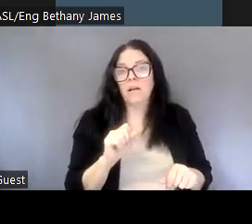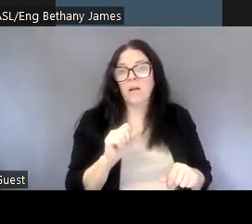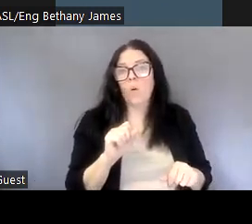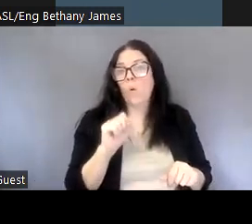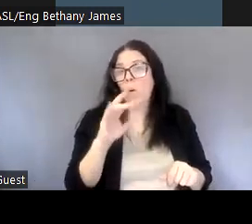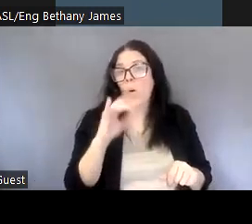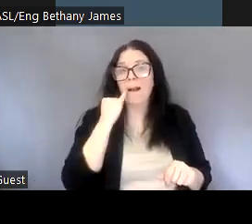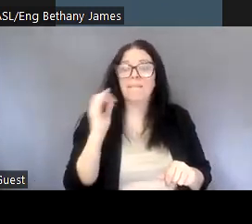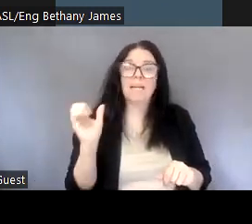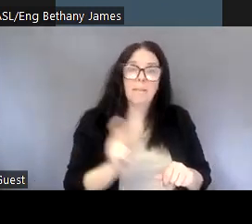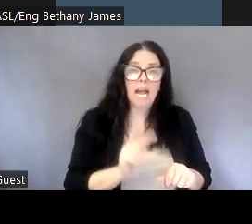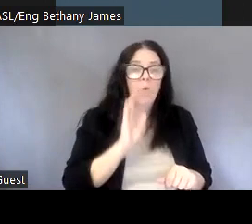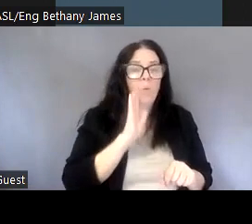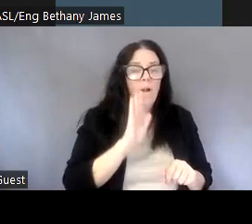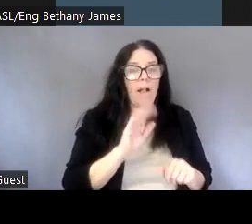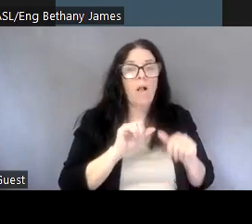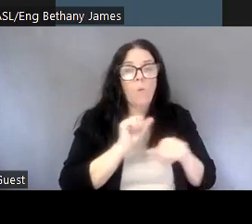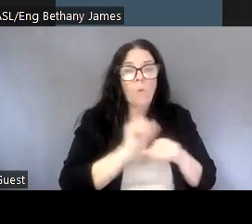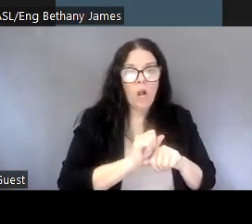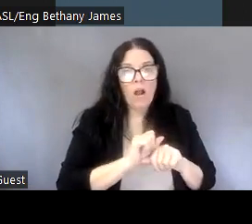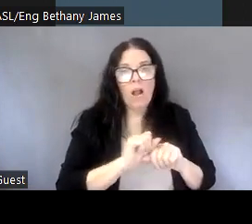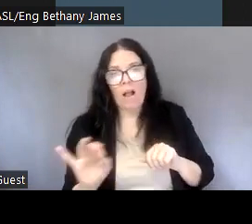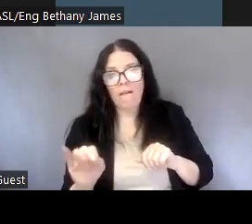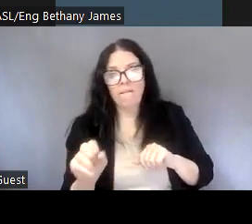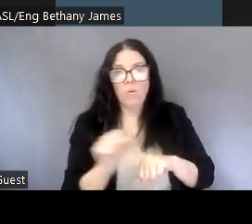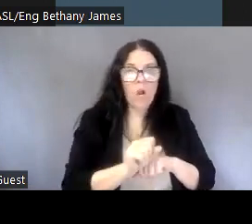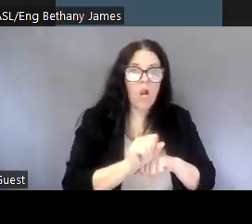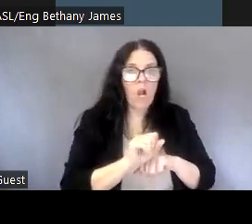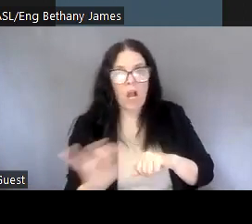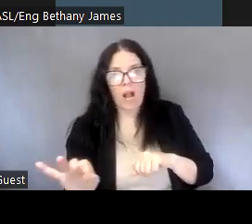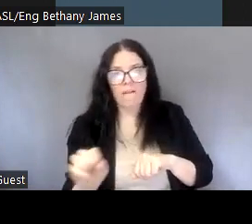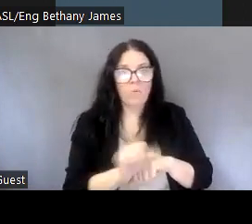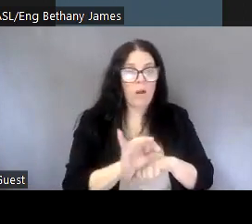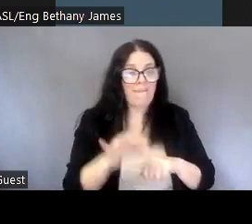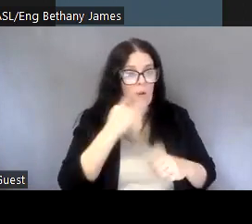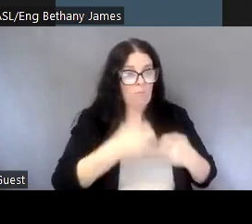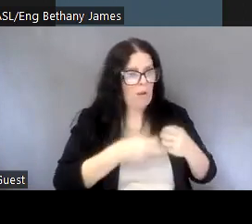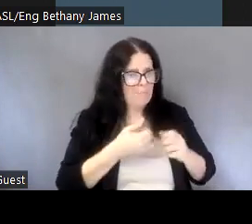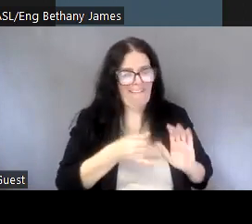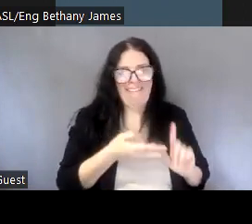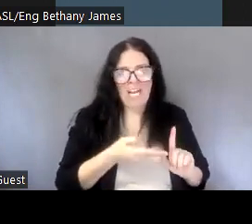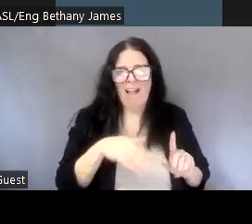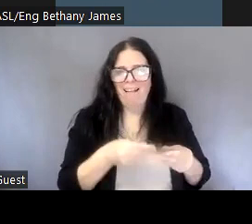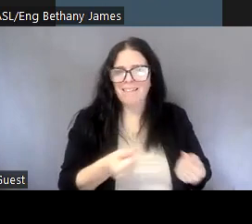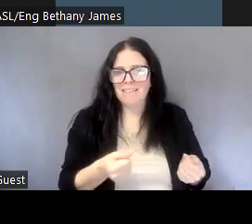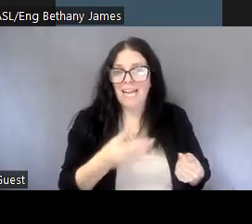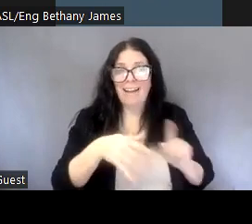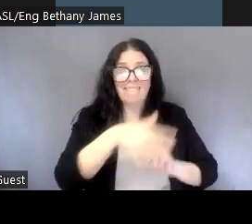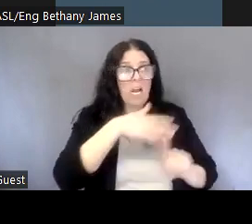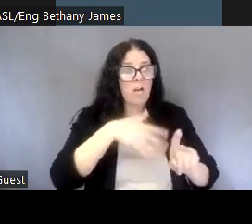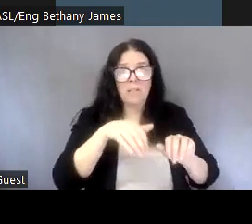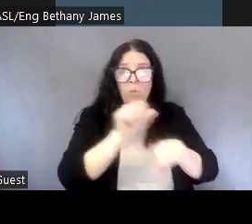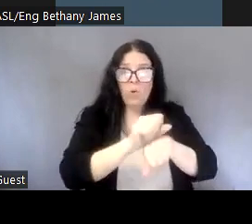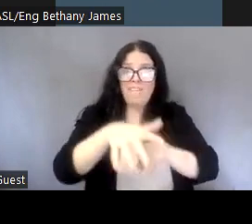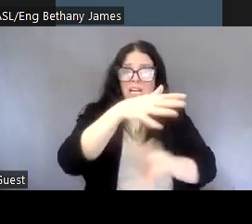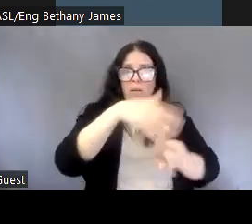and off work consistently because they're not addressing the issues well, and the environment is still the same. So if the